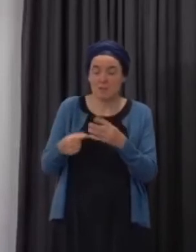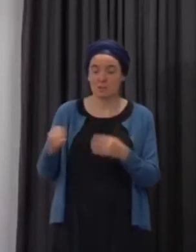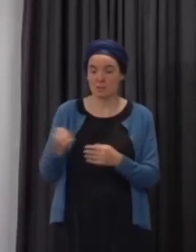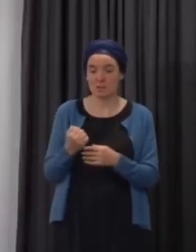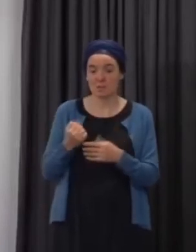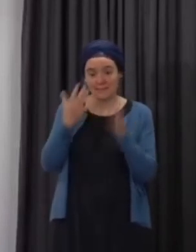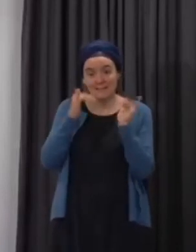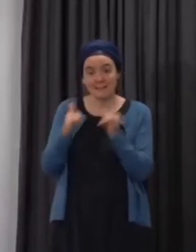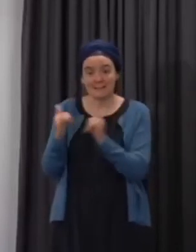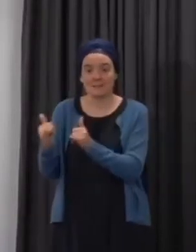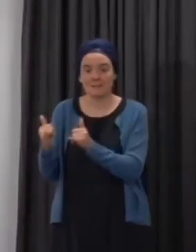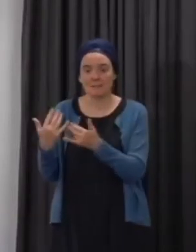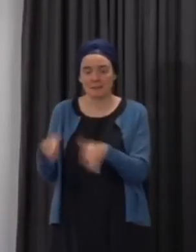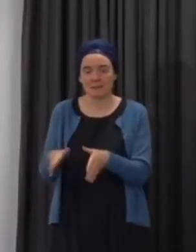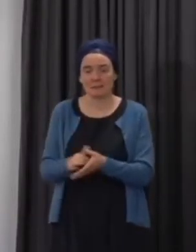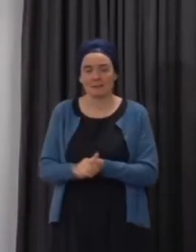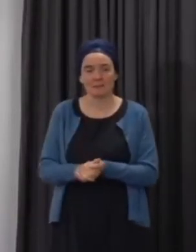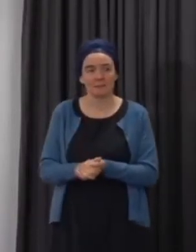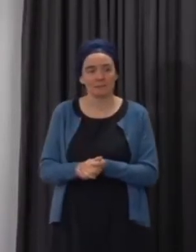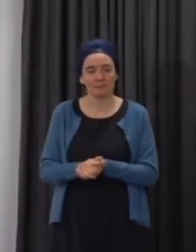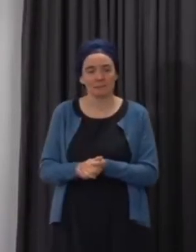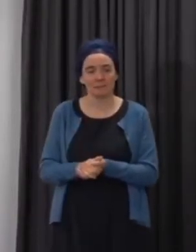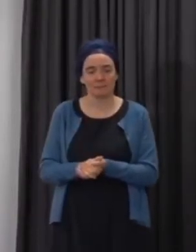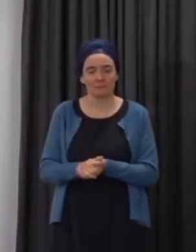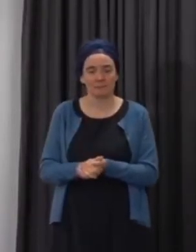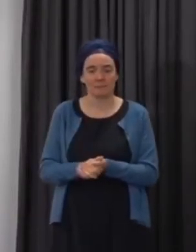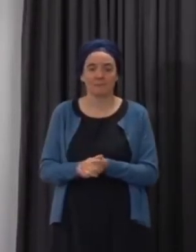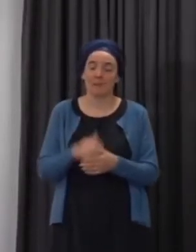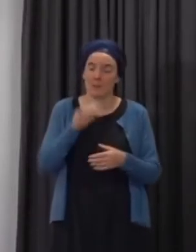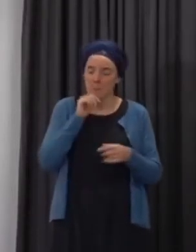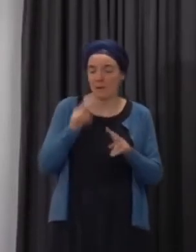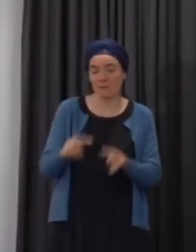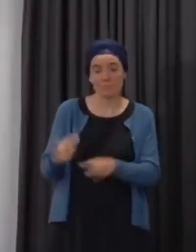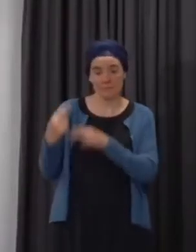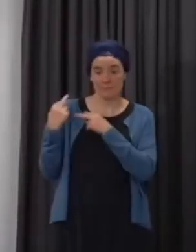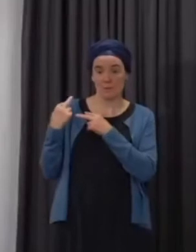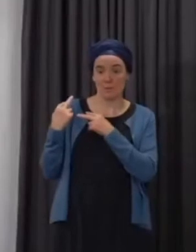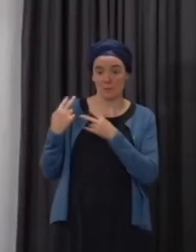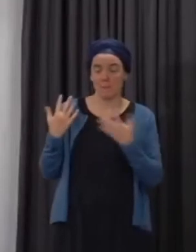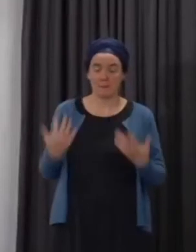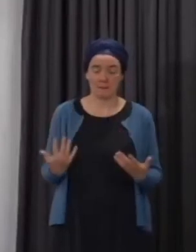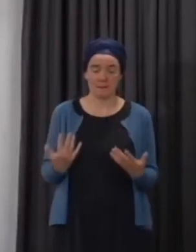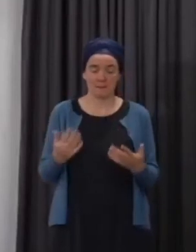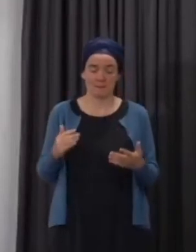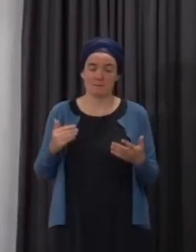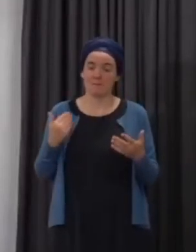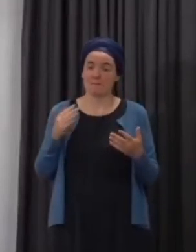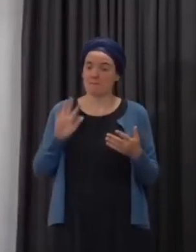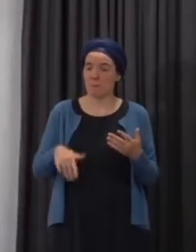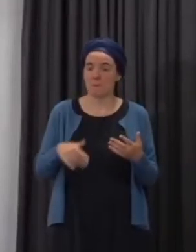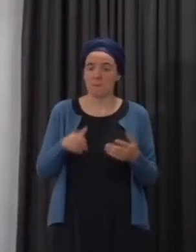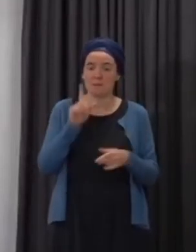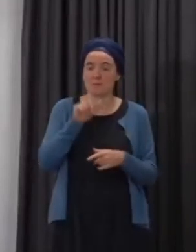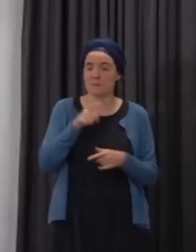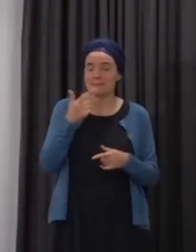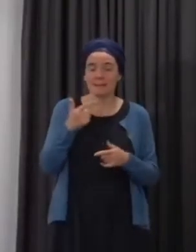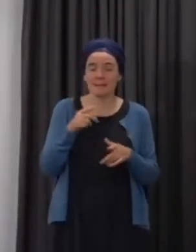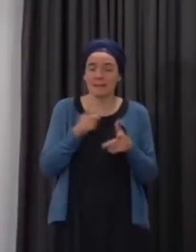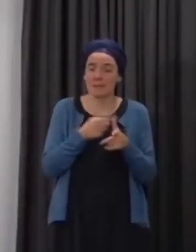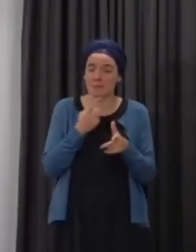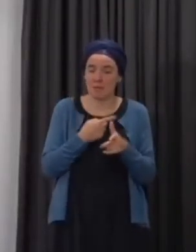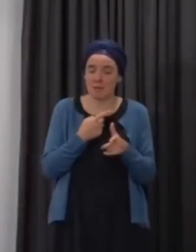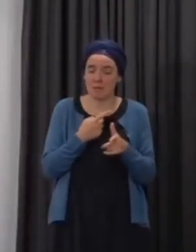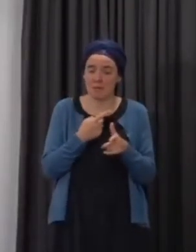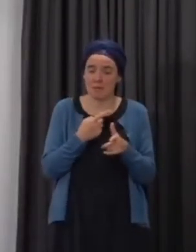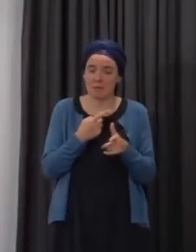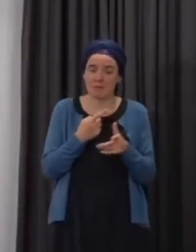in looking back. But in terms of where we are in the here and now, we've had a clear policy position since the 22nd of April that people, whether they are